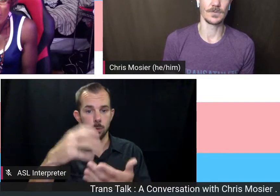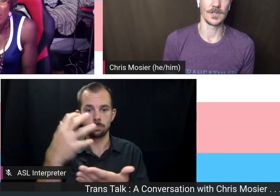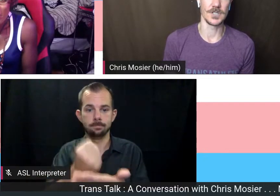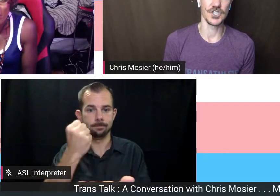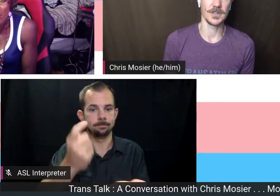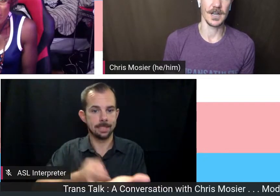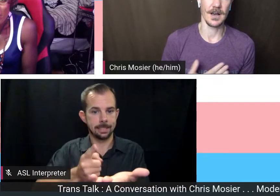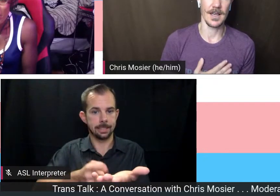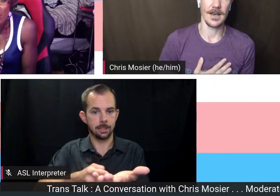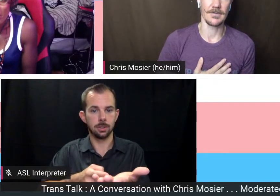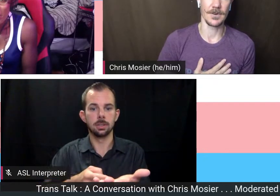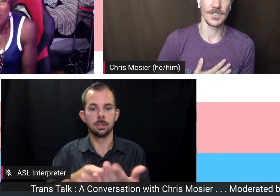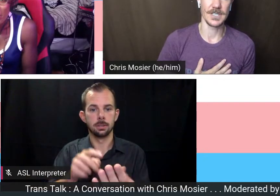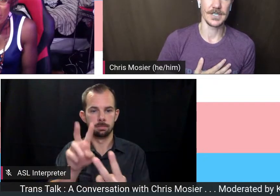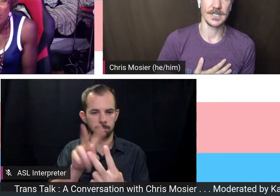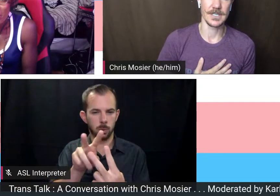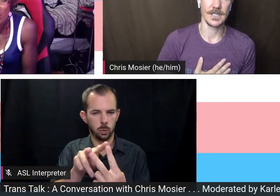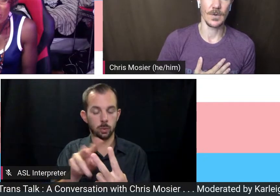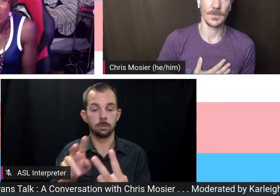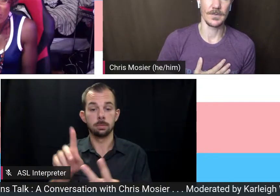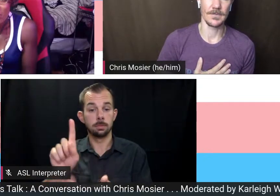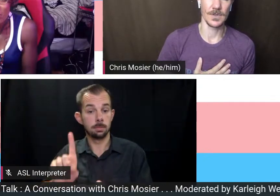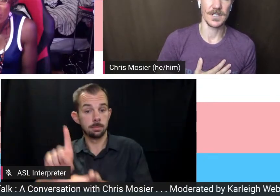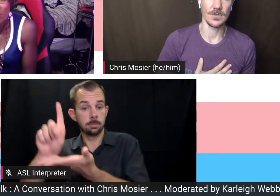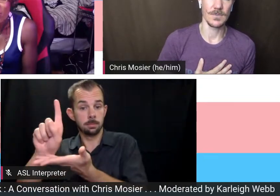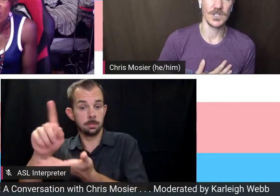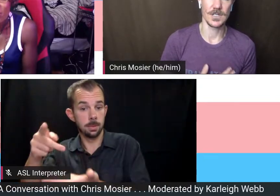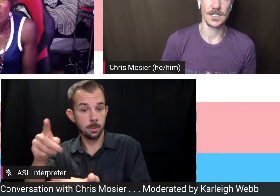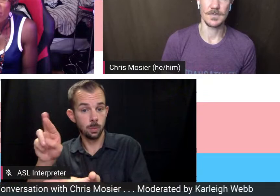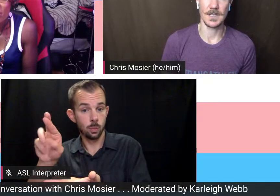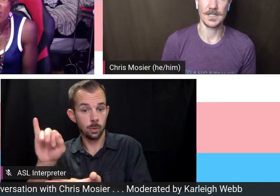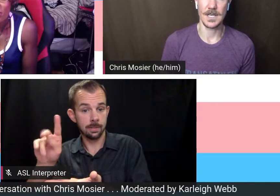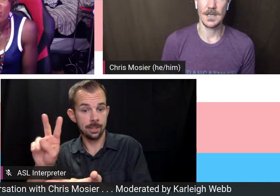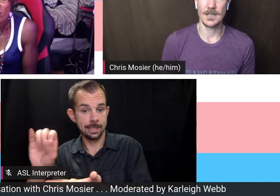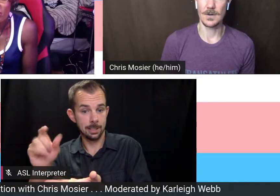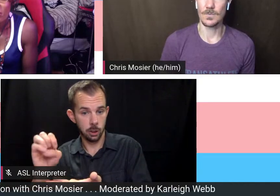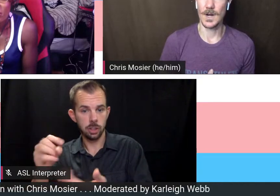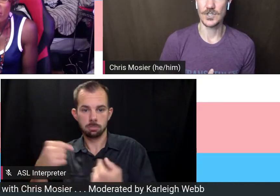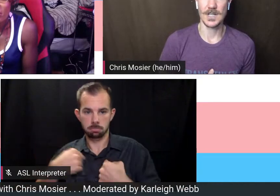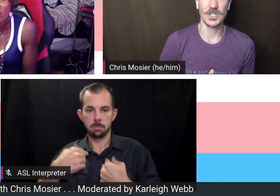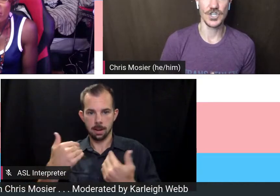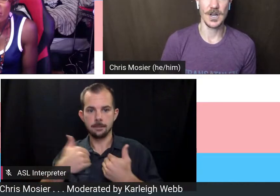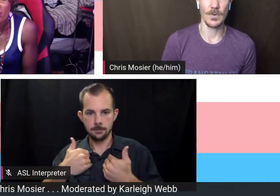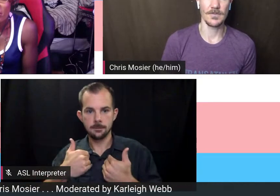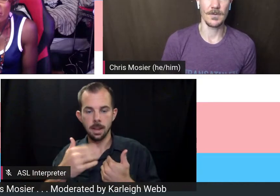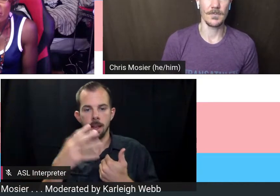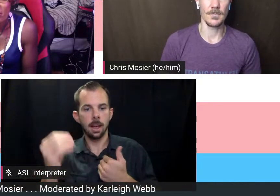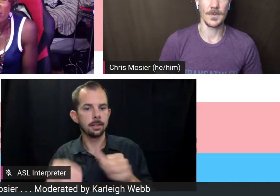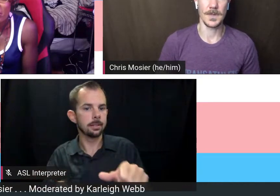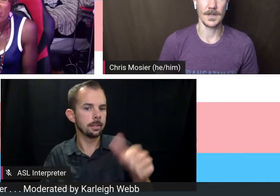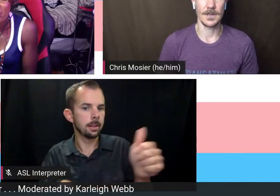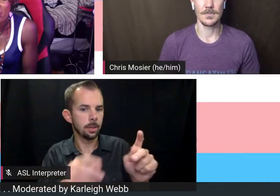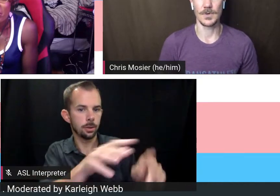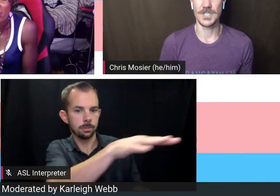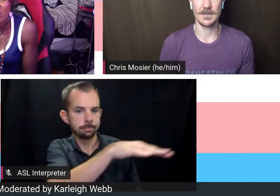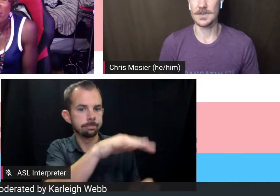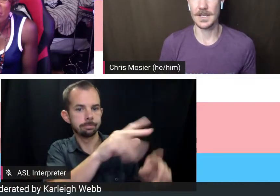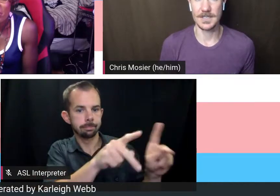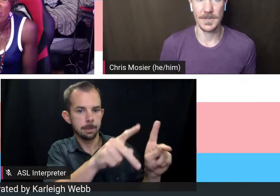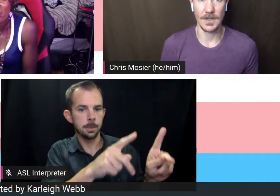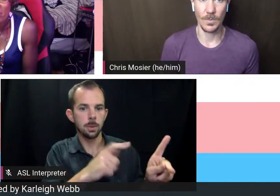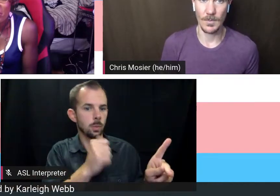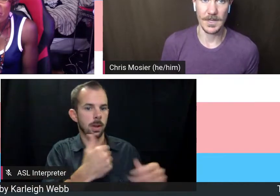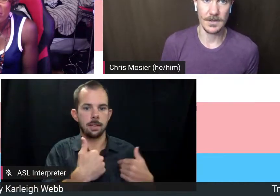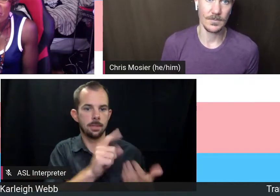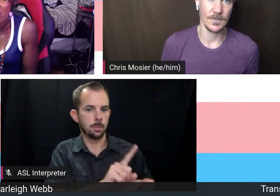of privilege that I have versus, the folks that you mentioned, is because, when I transitioned, I went from being perceived